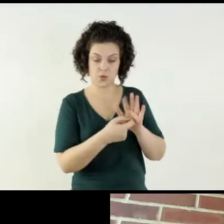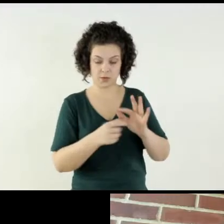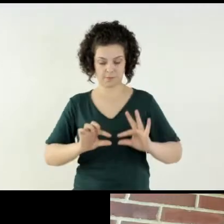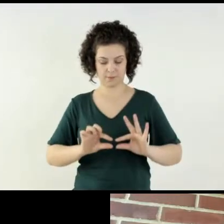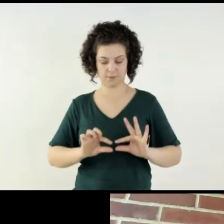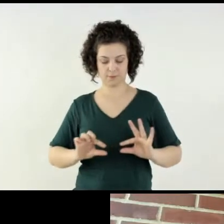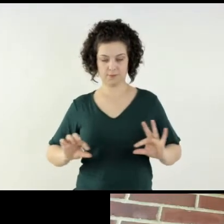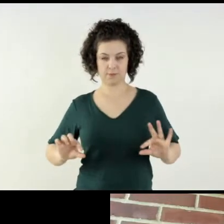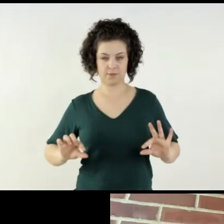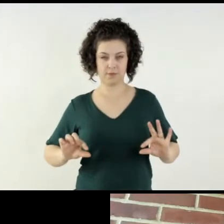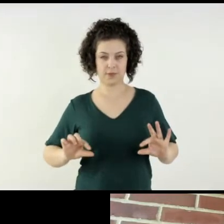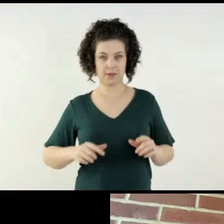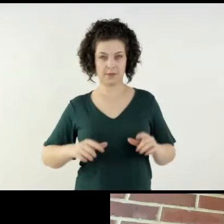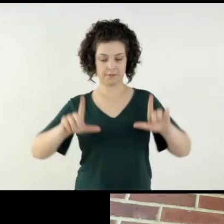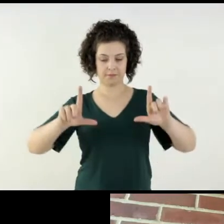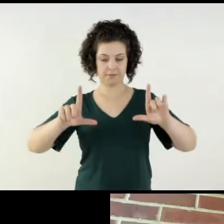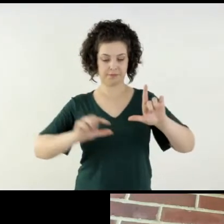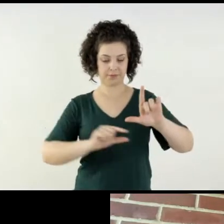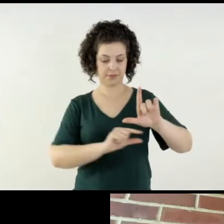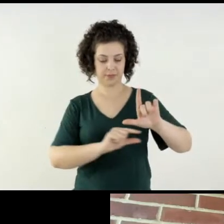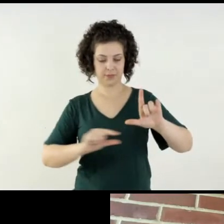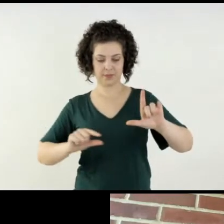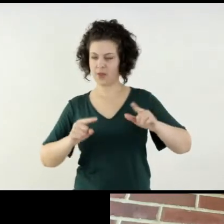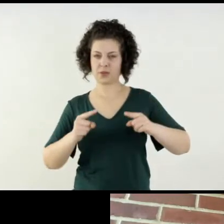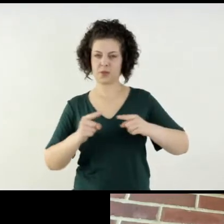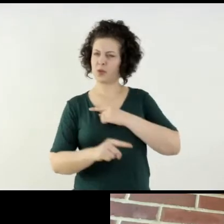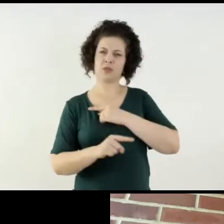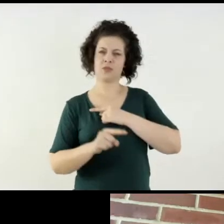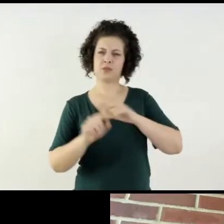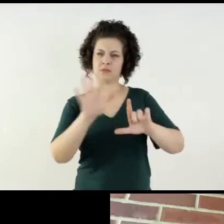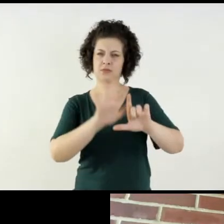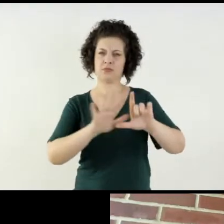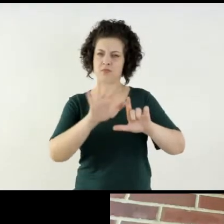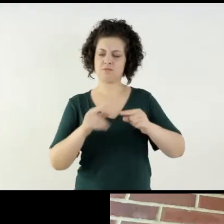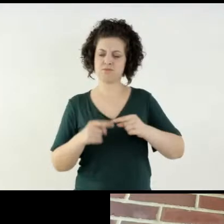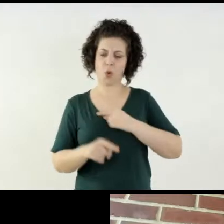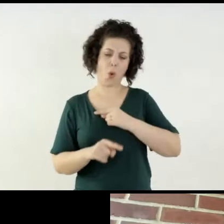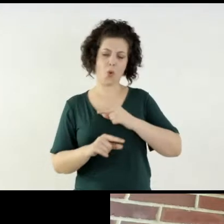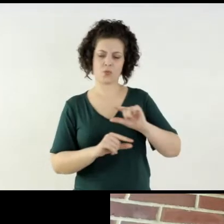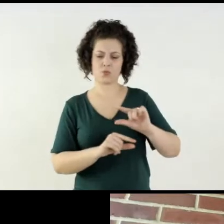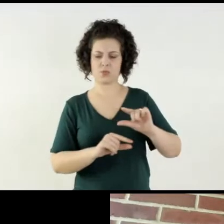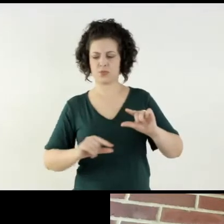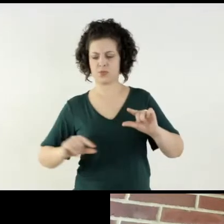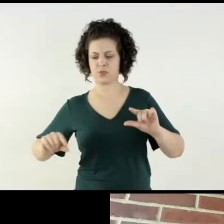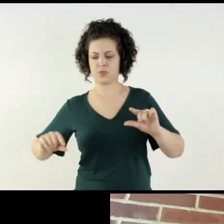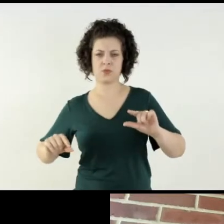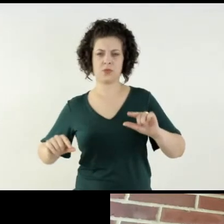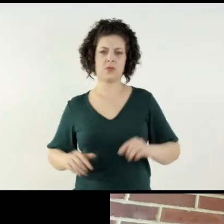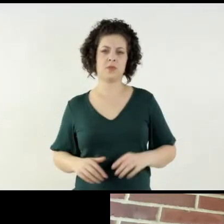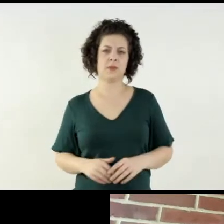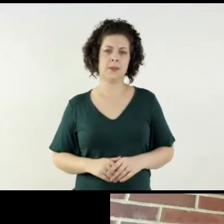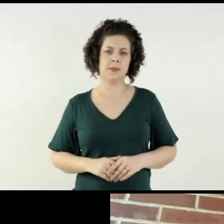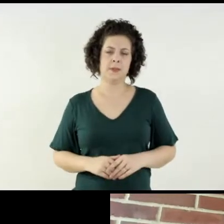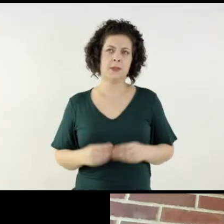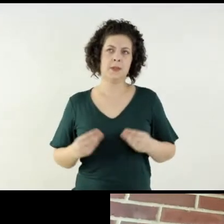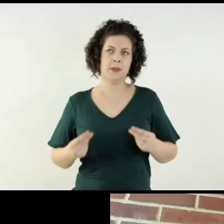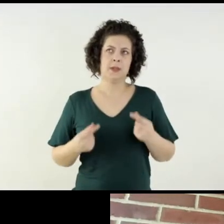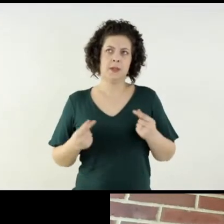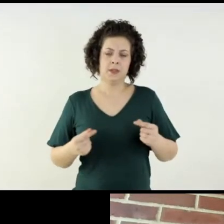the images runs along the bottom of each page in a single line.